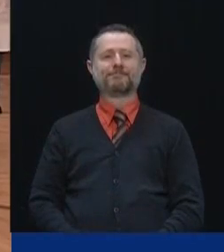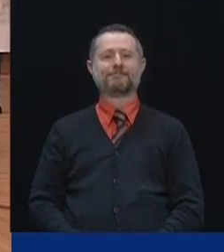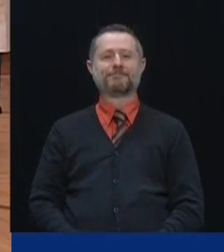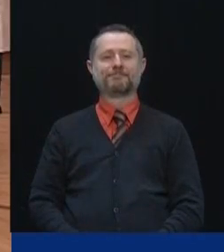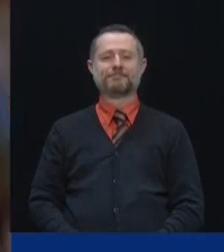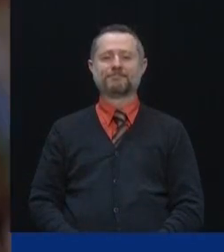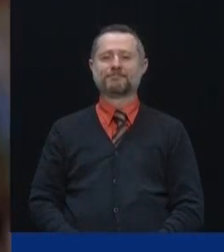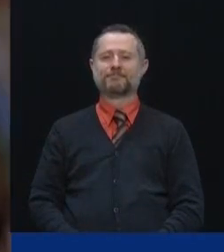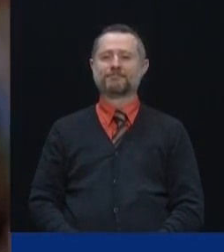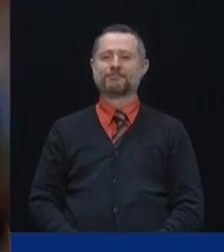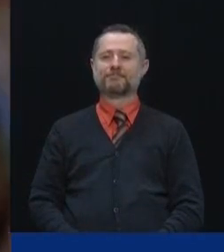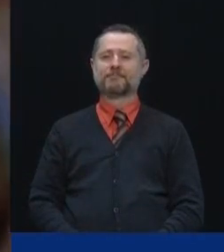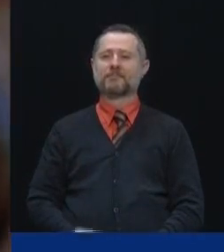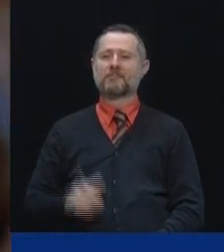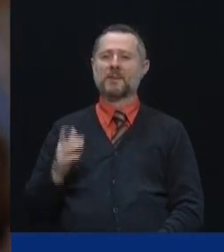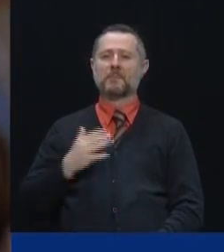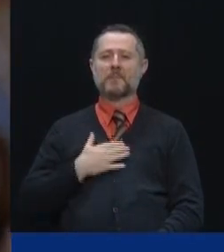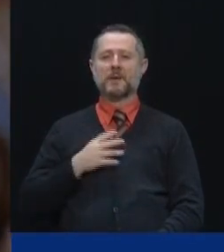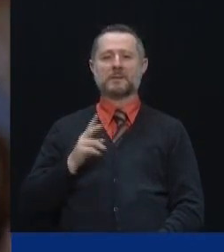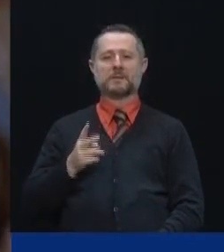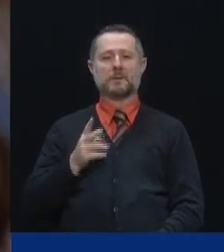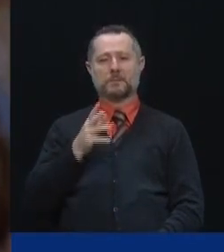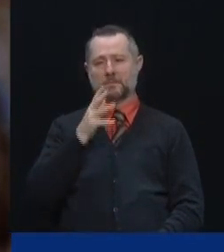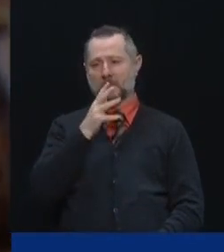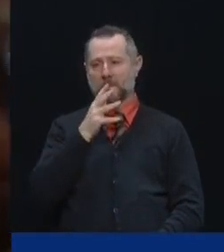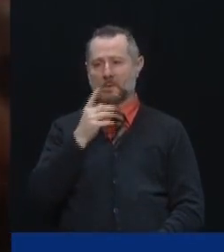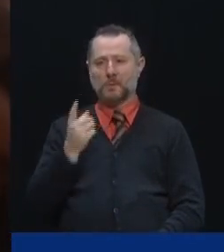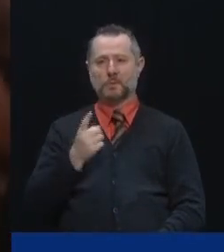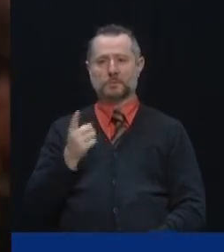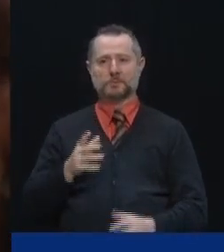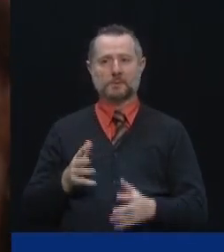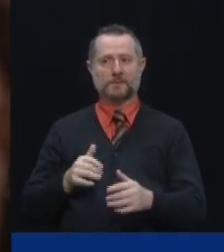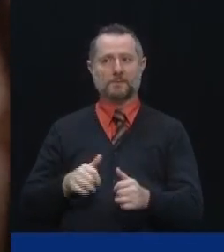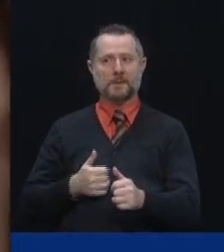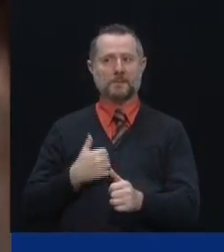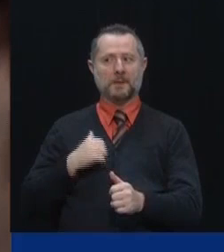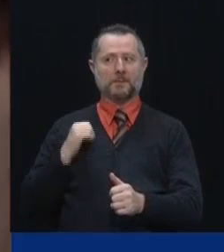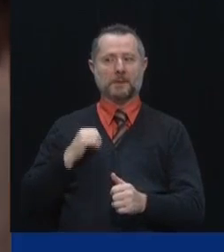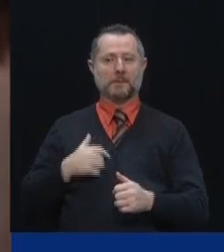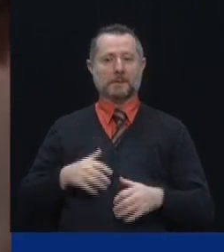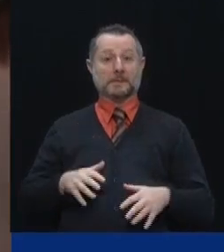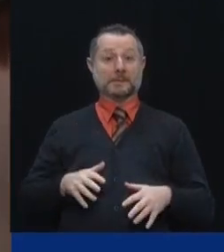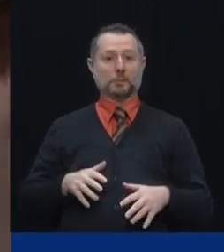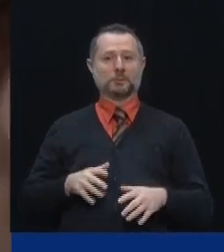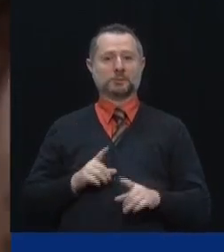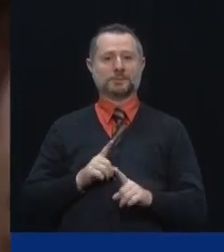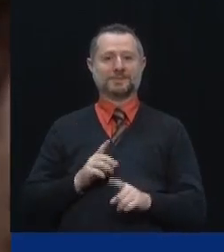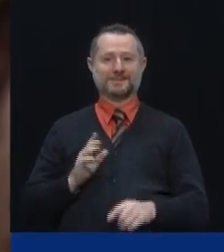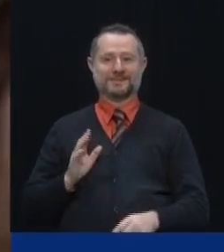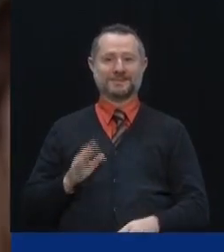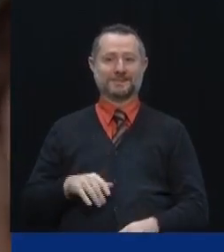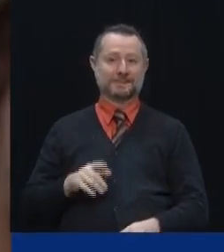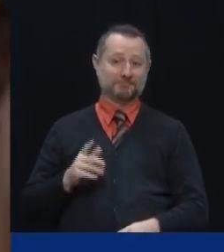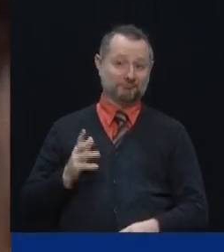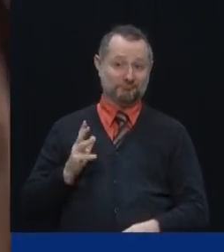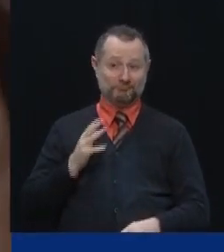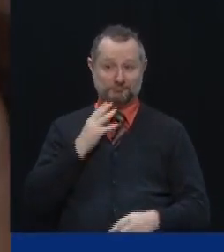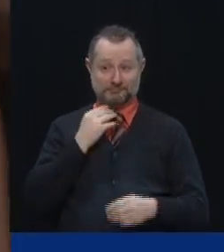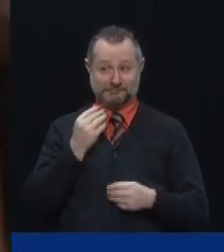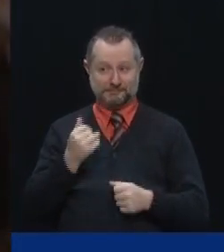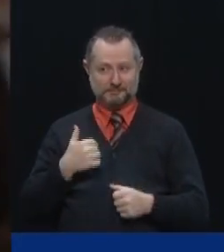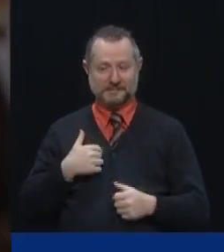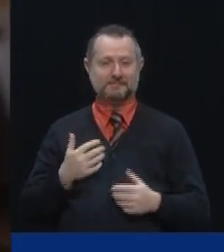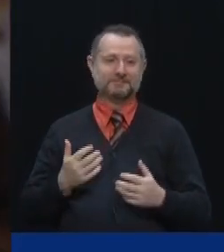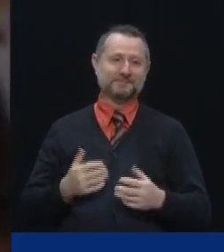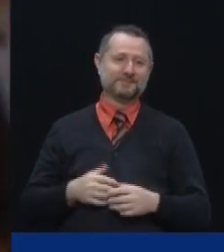Hazel Dukes is my second mother. I'm always nervous when she's behind me that she's going to give me a little wake-up call. It's